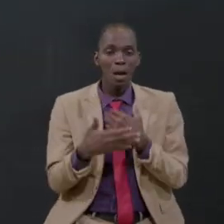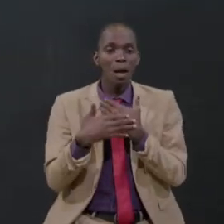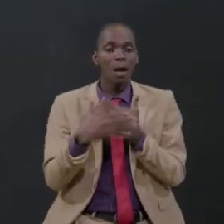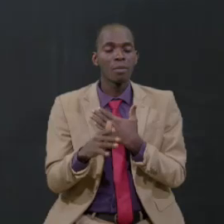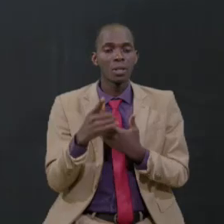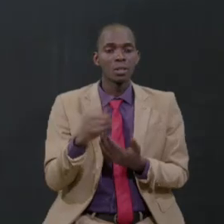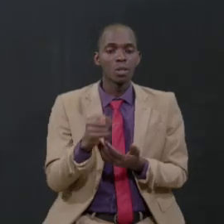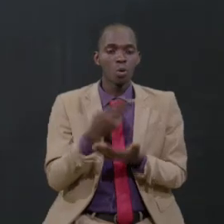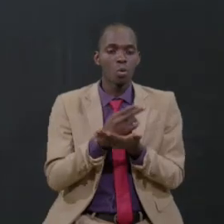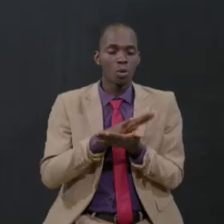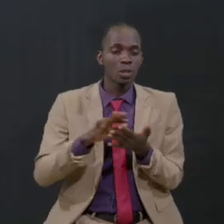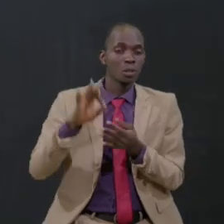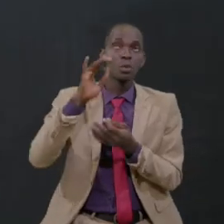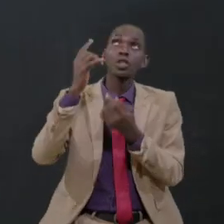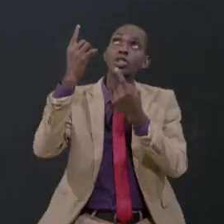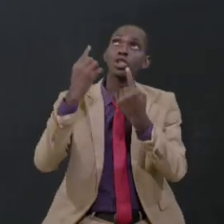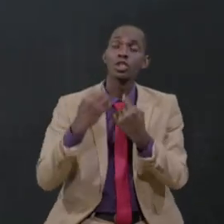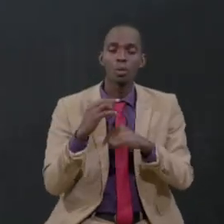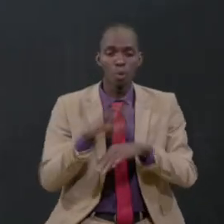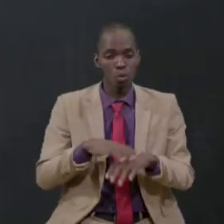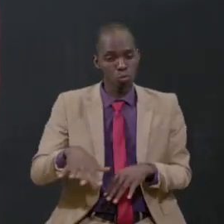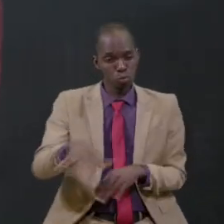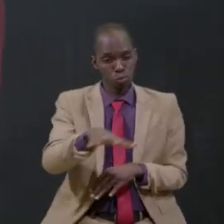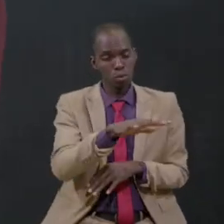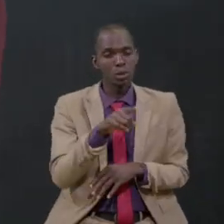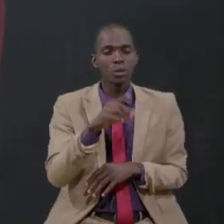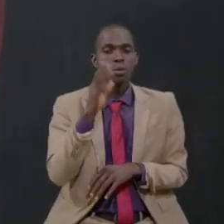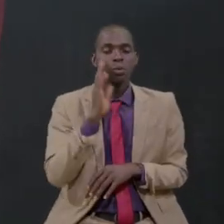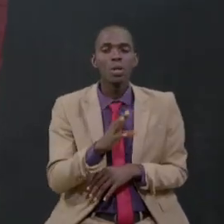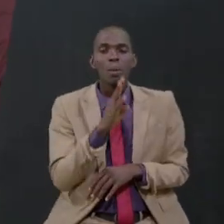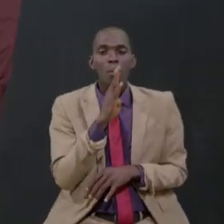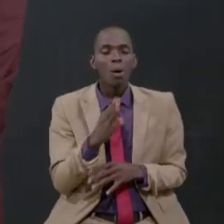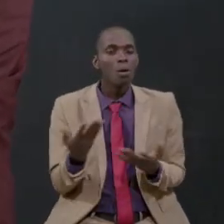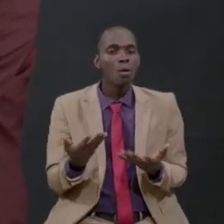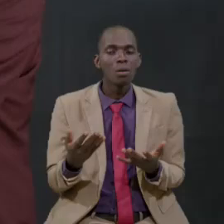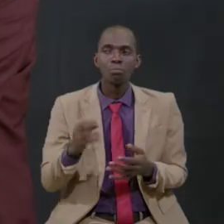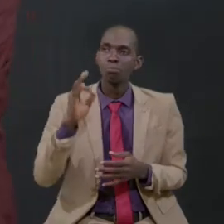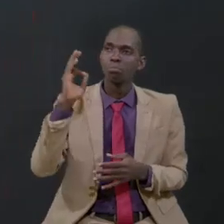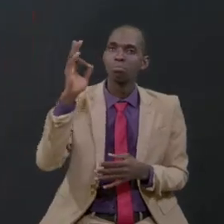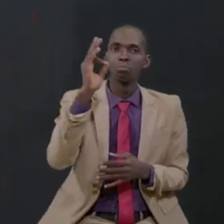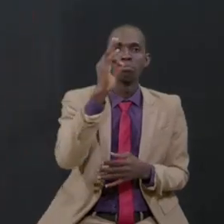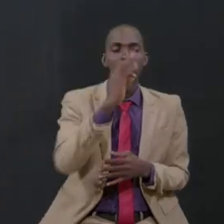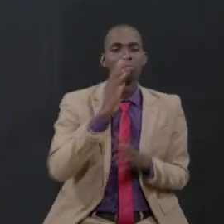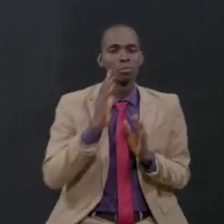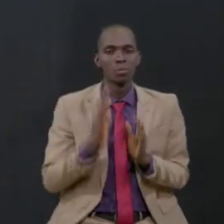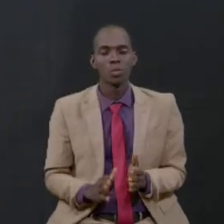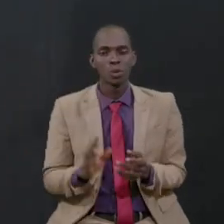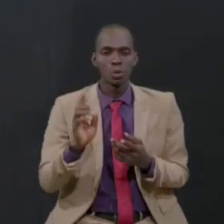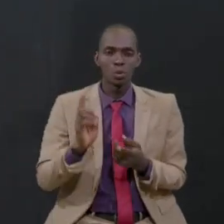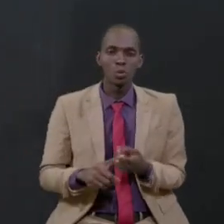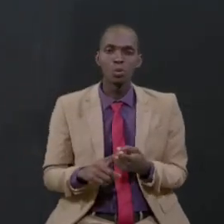you, and ye shall be witnesses unto me, both in